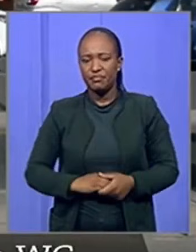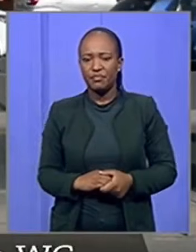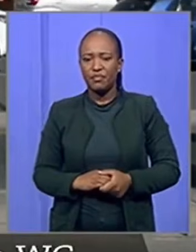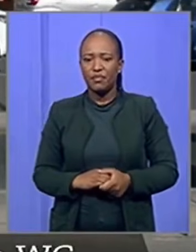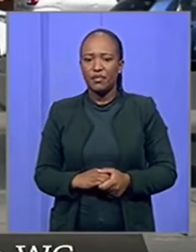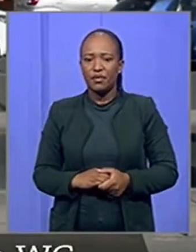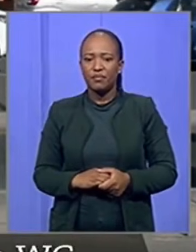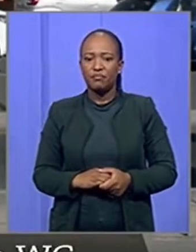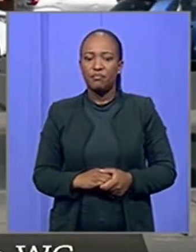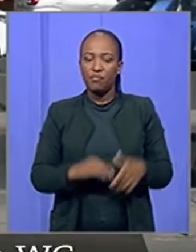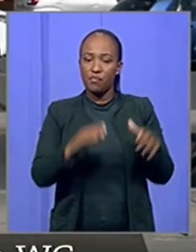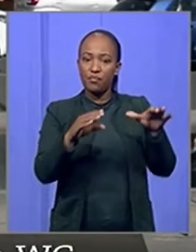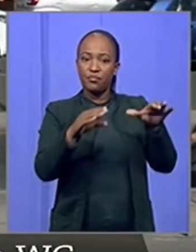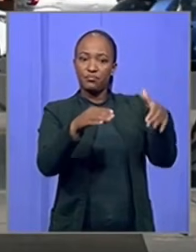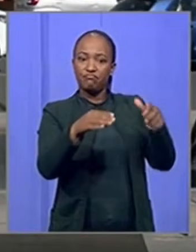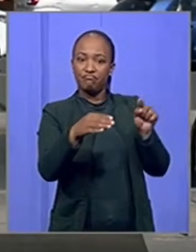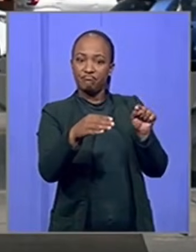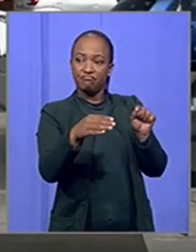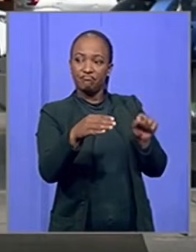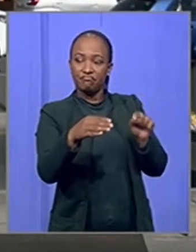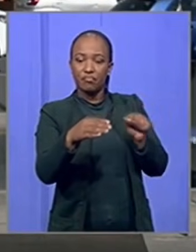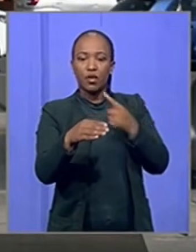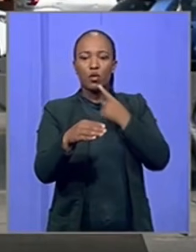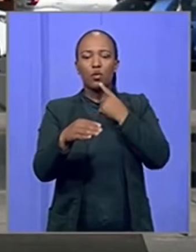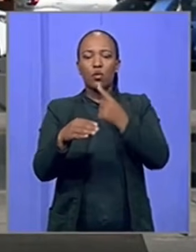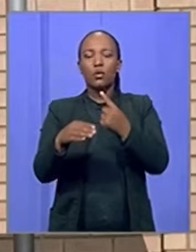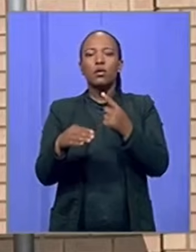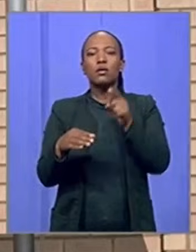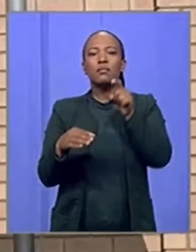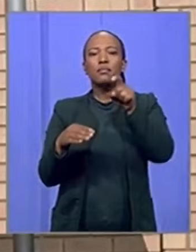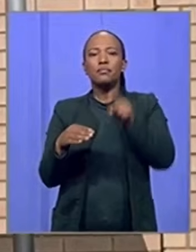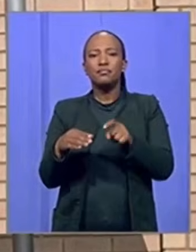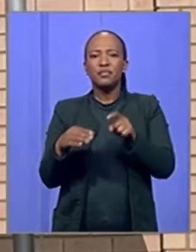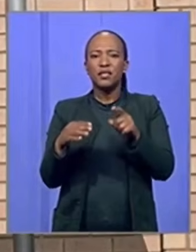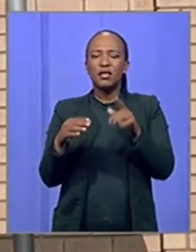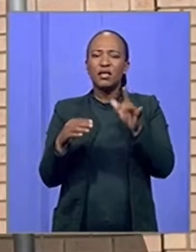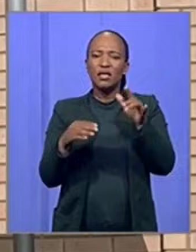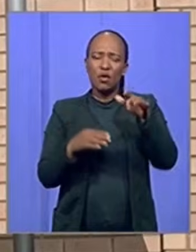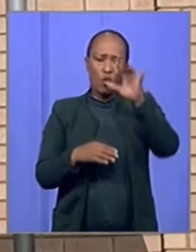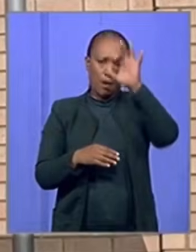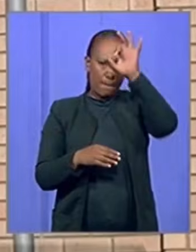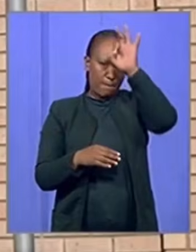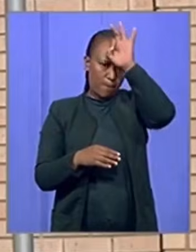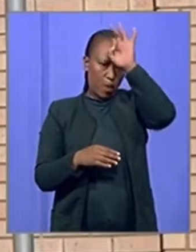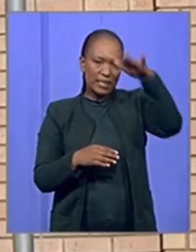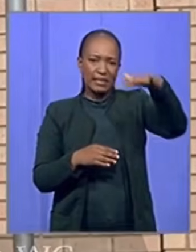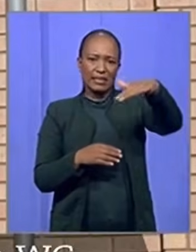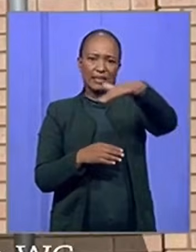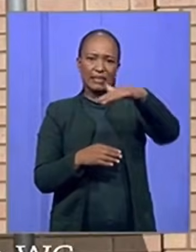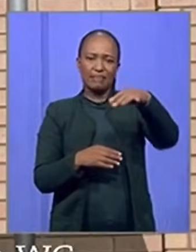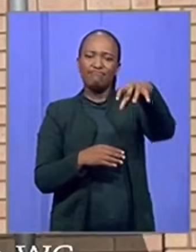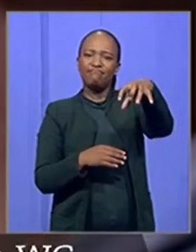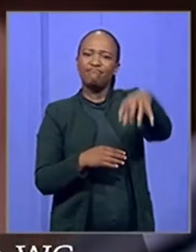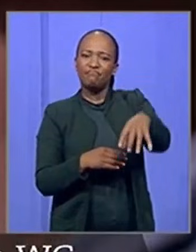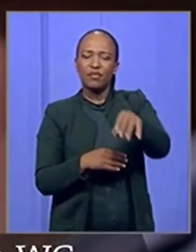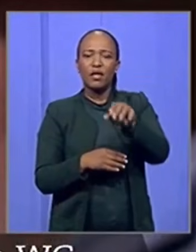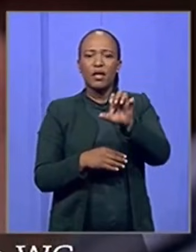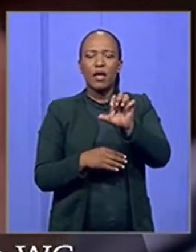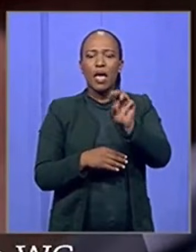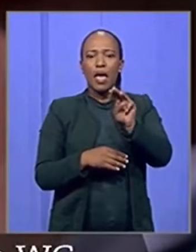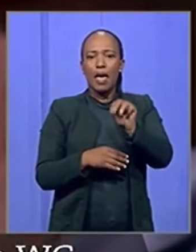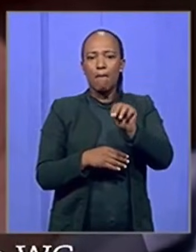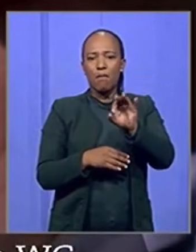Rise Mzansi e re mosebetsi wa yona o ka sehlong ke ho hlaola ditlolo tsa molao ka ha station sa sepolesa sa Emfuleni se ka sehlong ka ditlolo